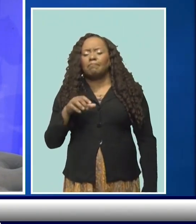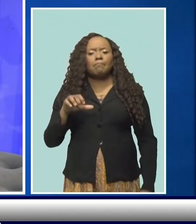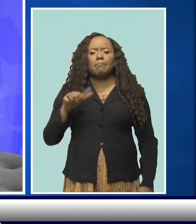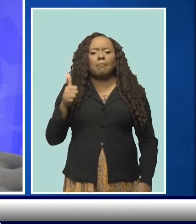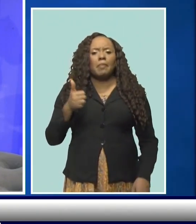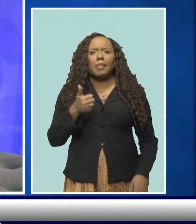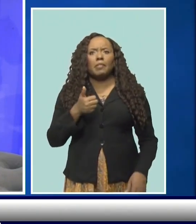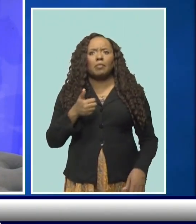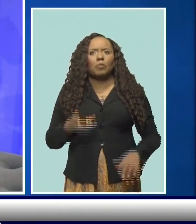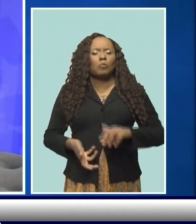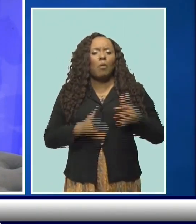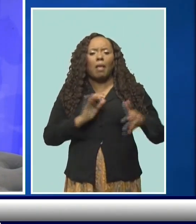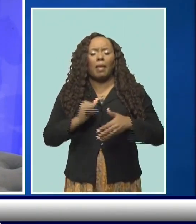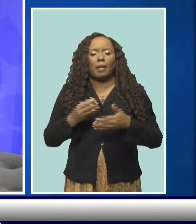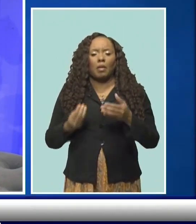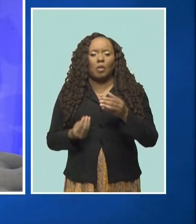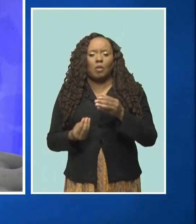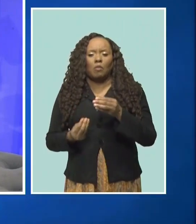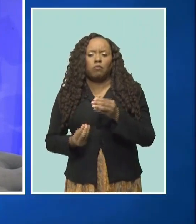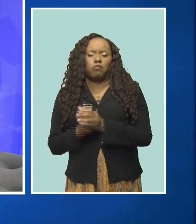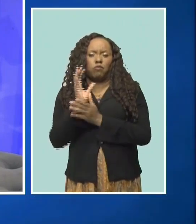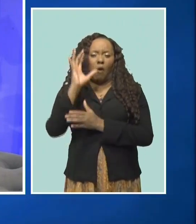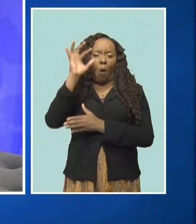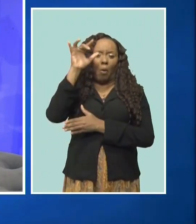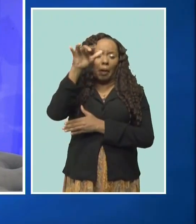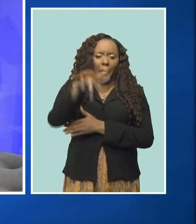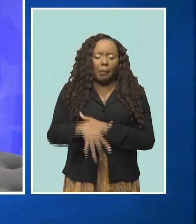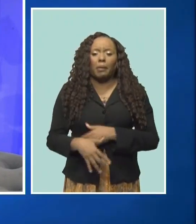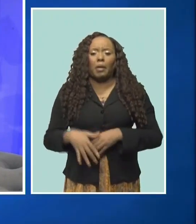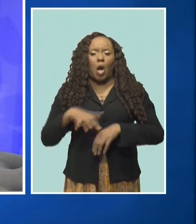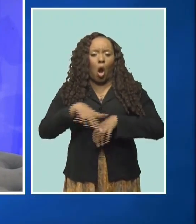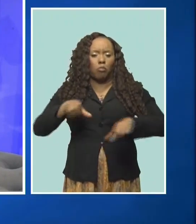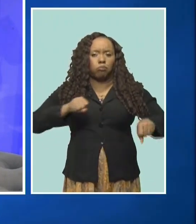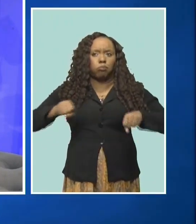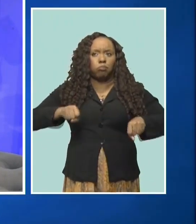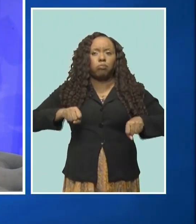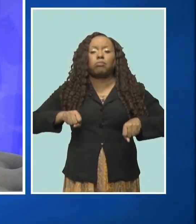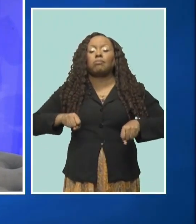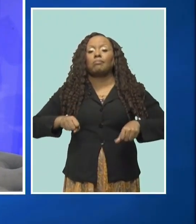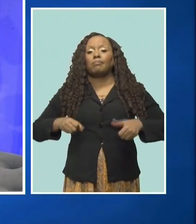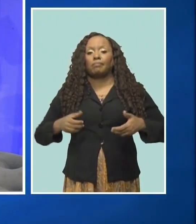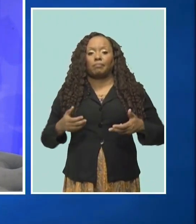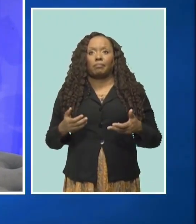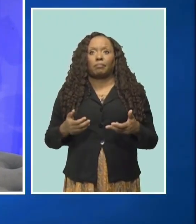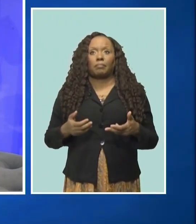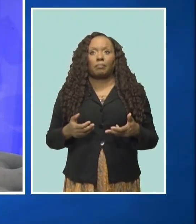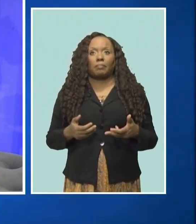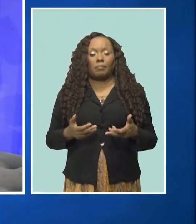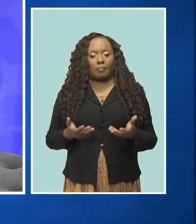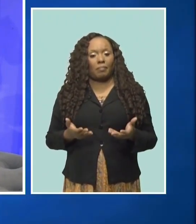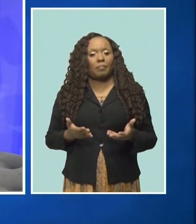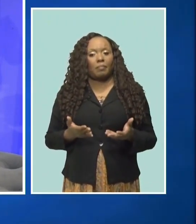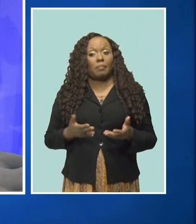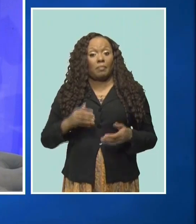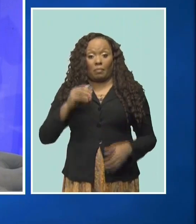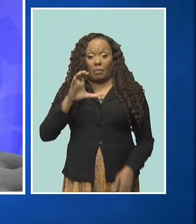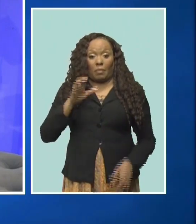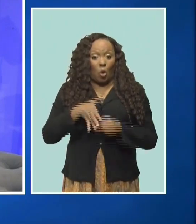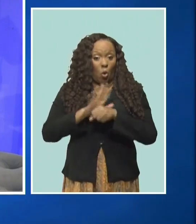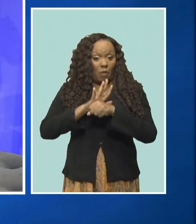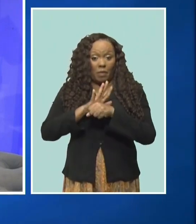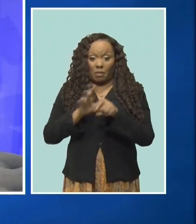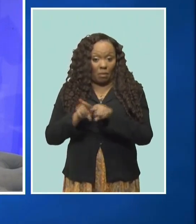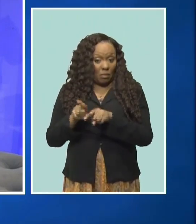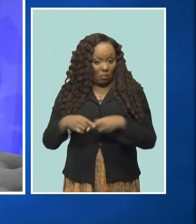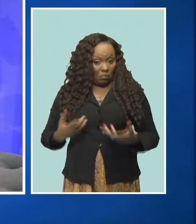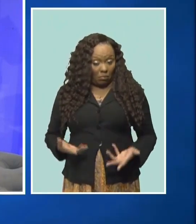well. Volcanoes, earthquakes, and I know often we don't think of COVID as a hazard, but they're biological